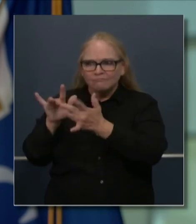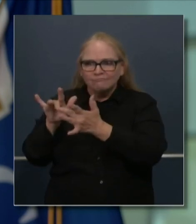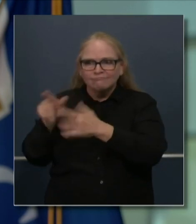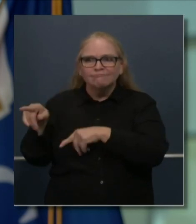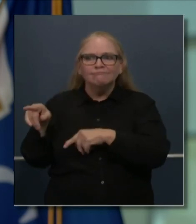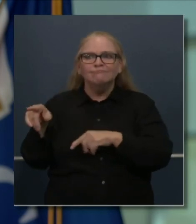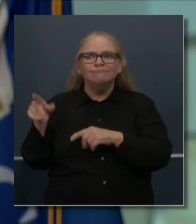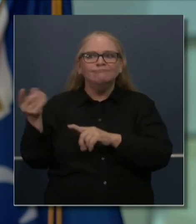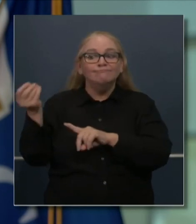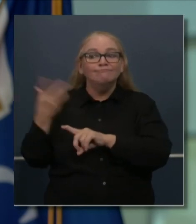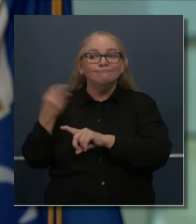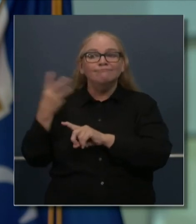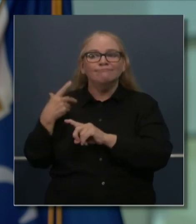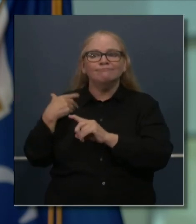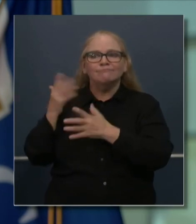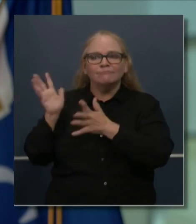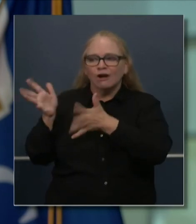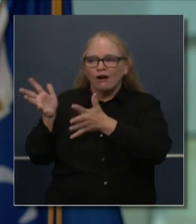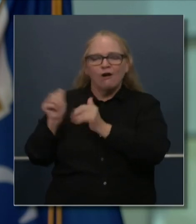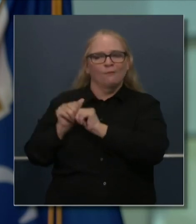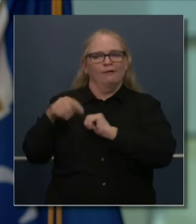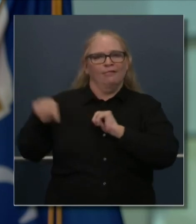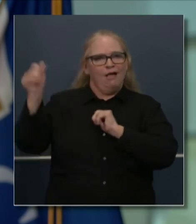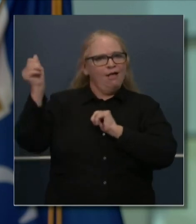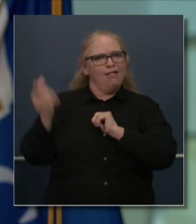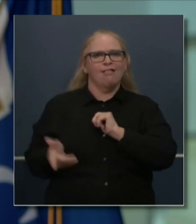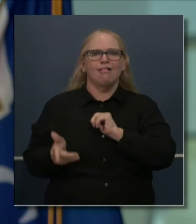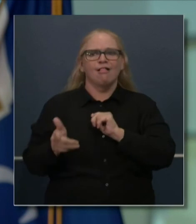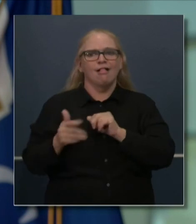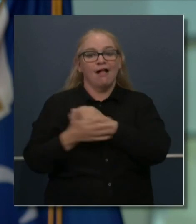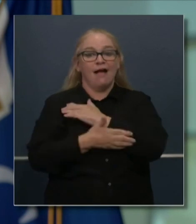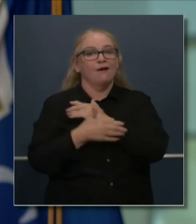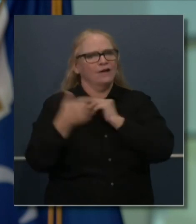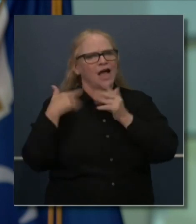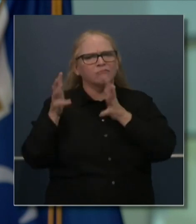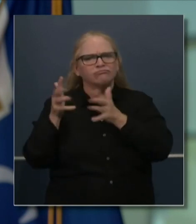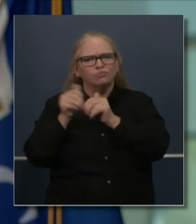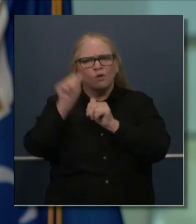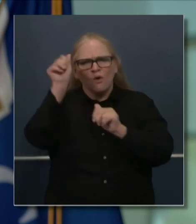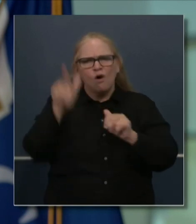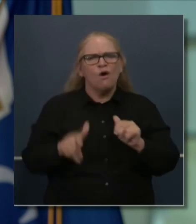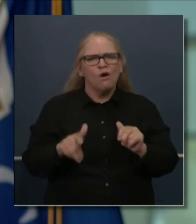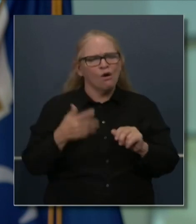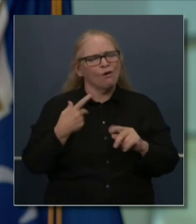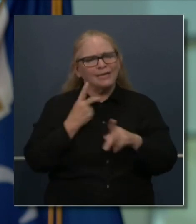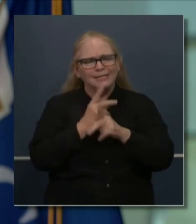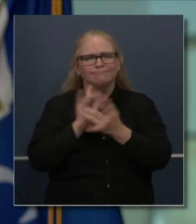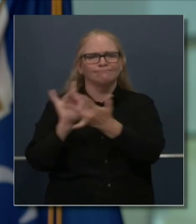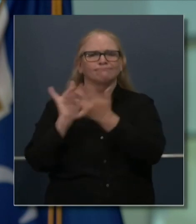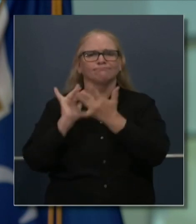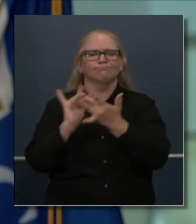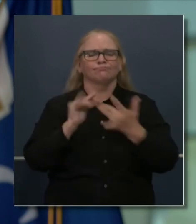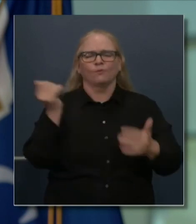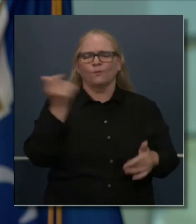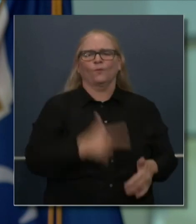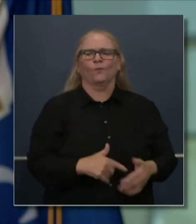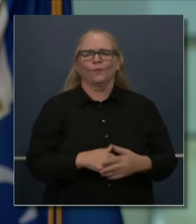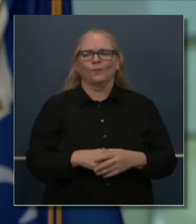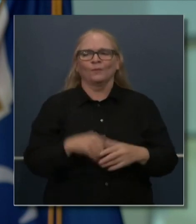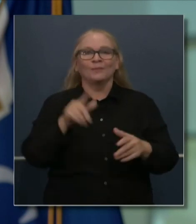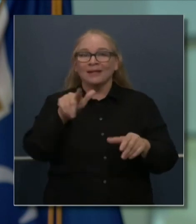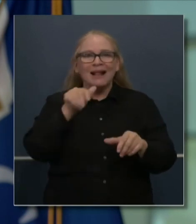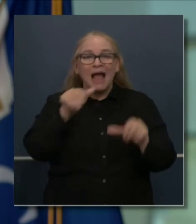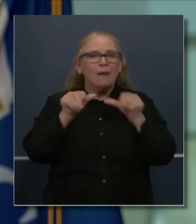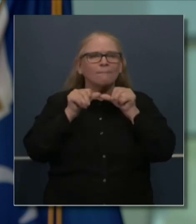and the spread and the like, the dynamic nature is that these things aren't necessarily permanent unless